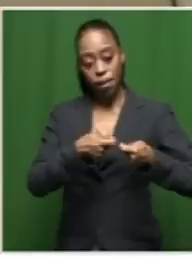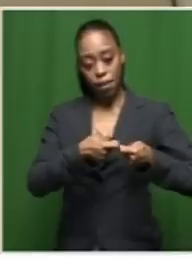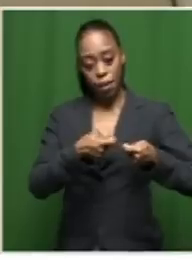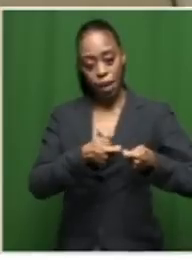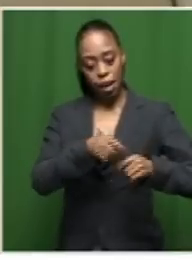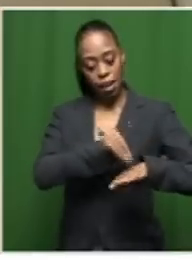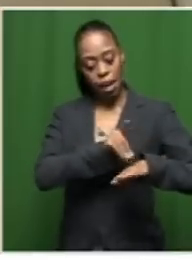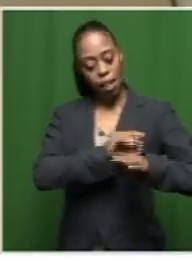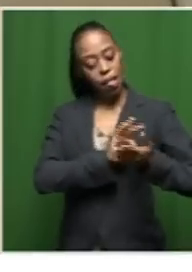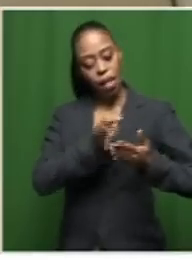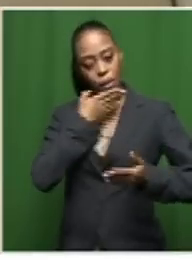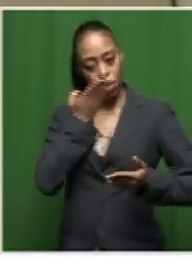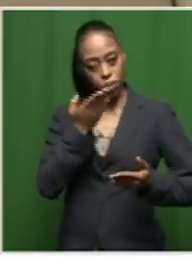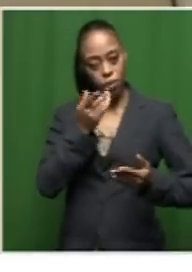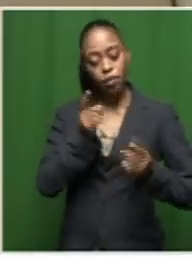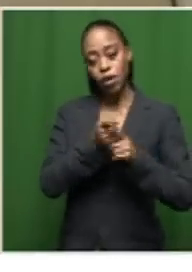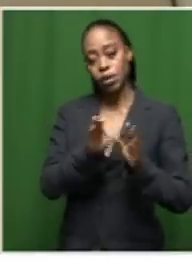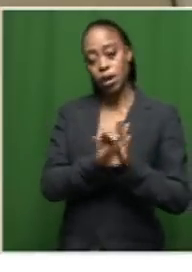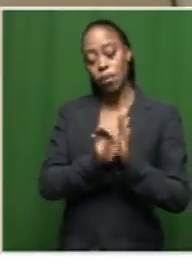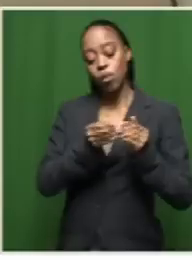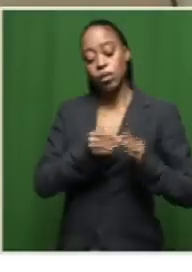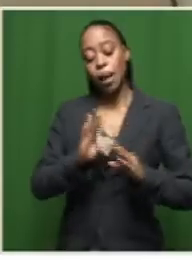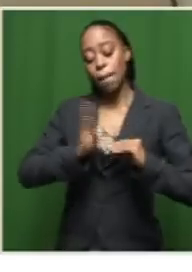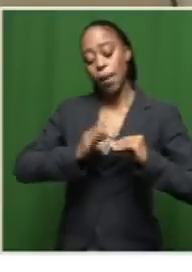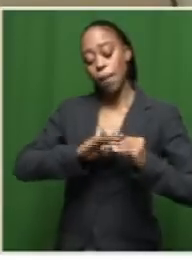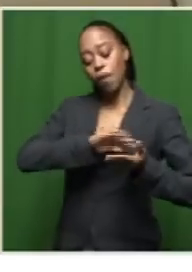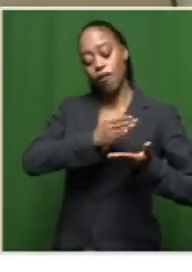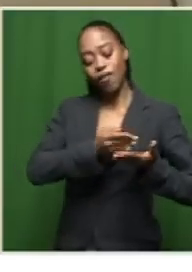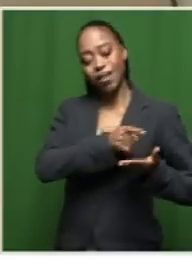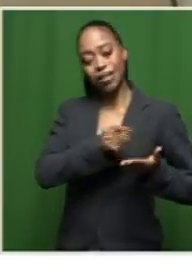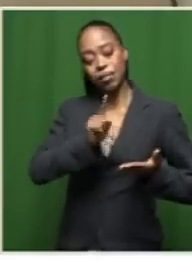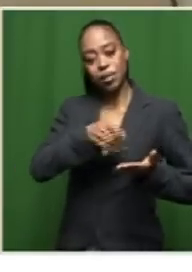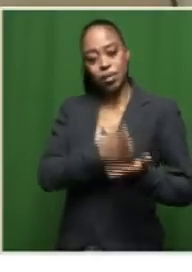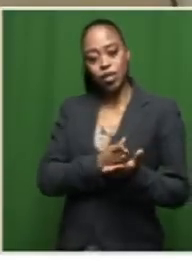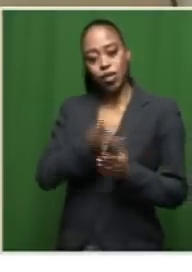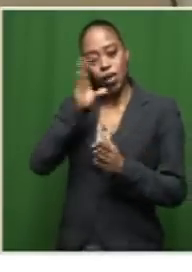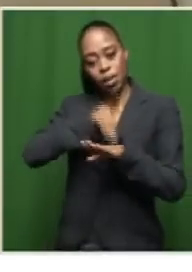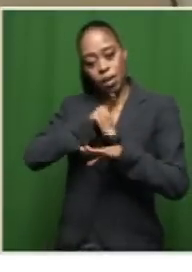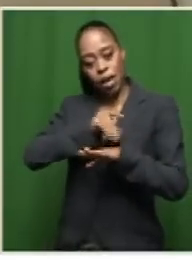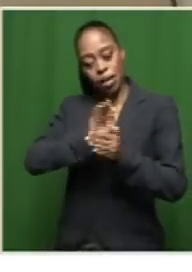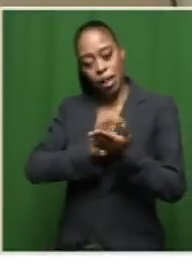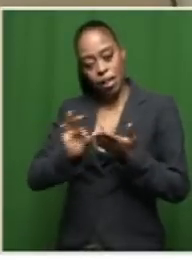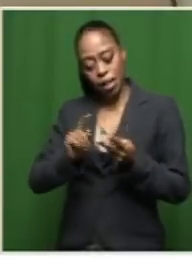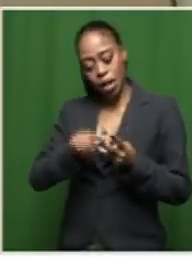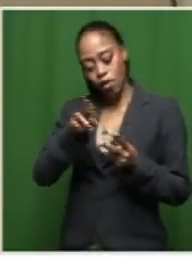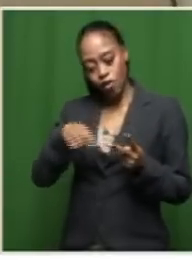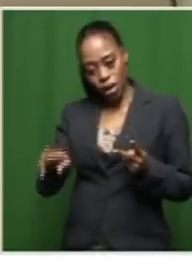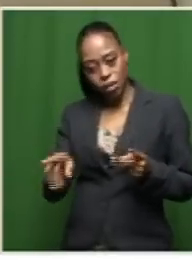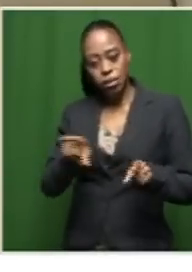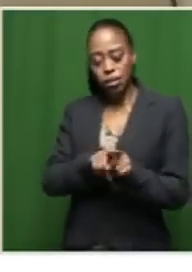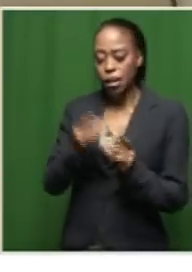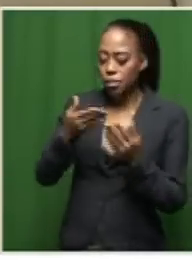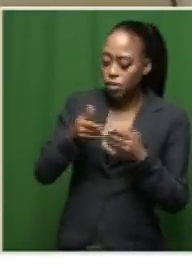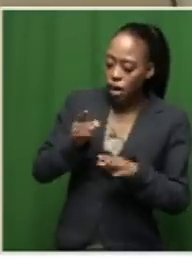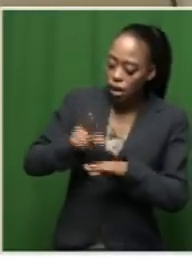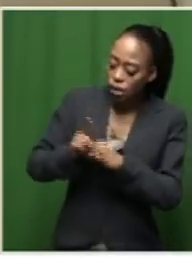is not very clean. So as a start, as a member of a fund, make sure that your data is clean and is correct. Your entry